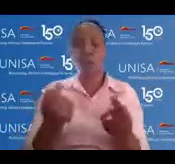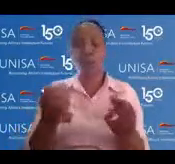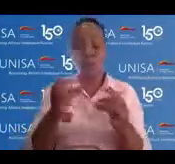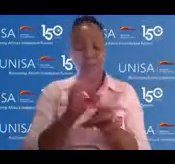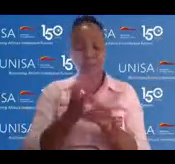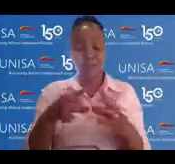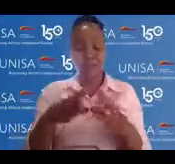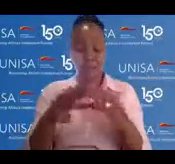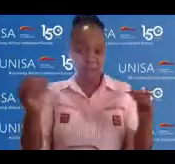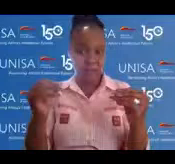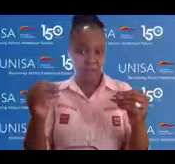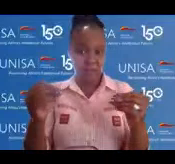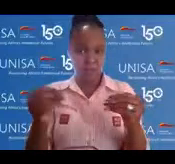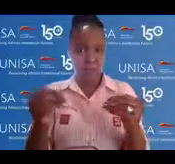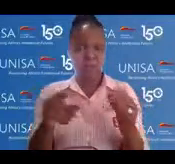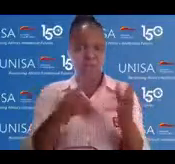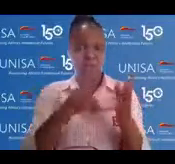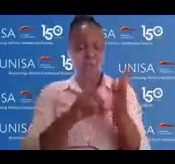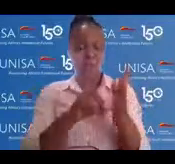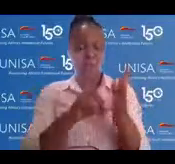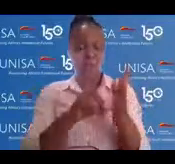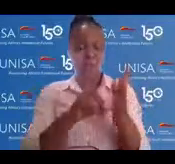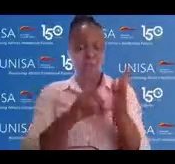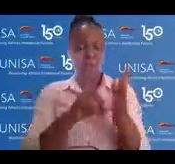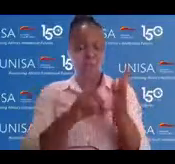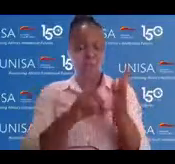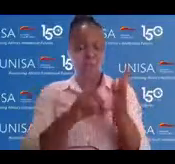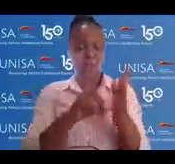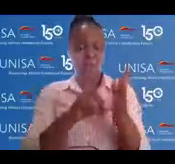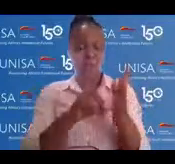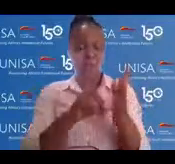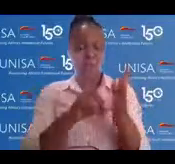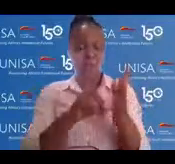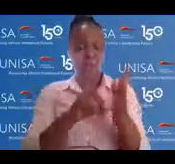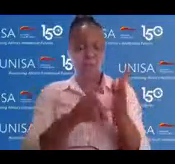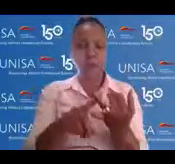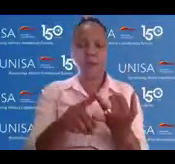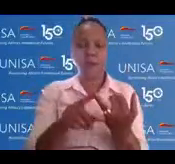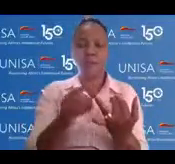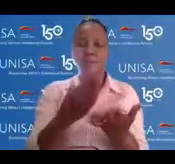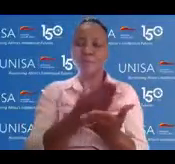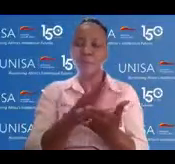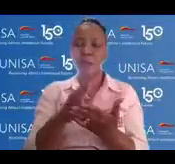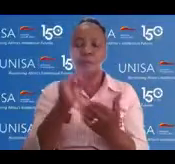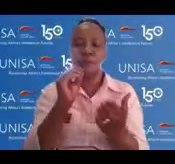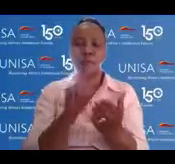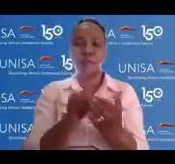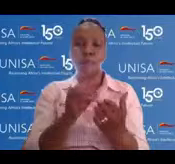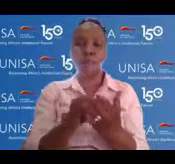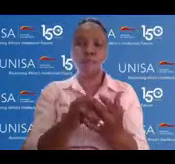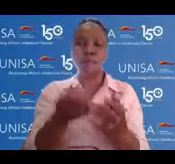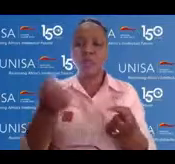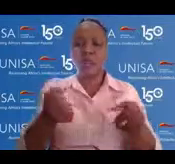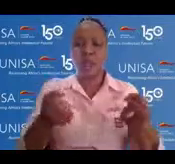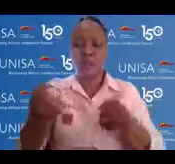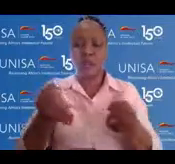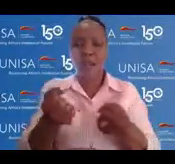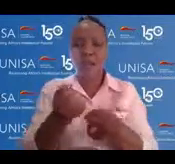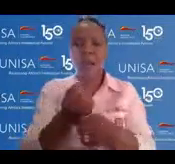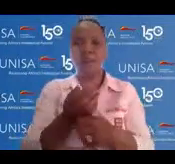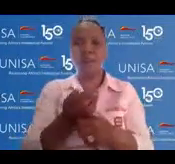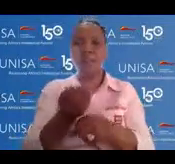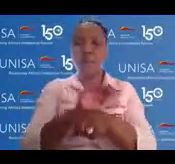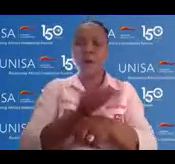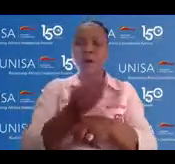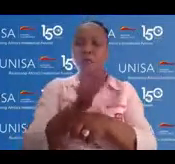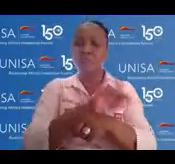some I have put the flowers, some have put the car, the mountain, even the whole people like